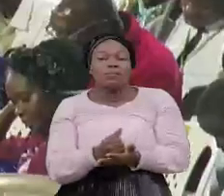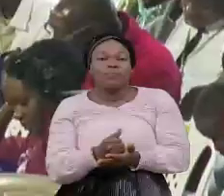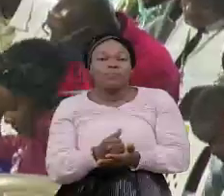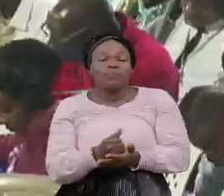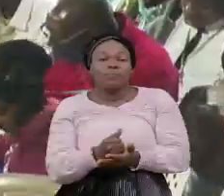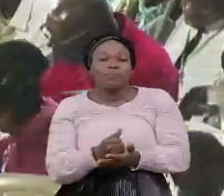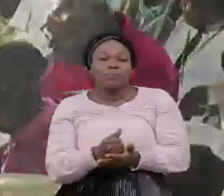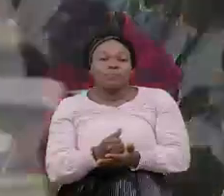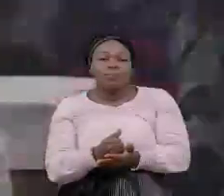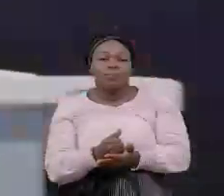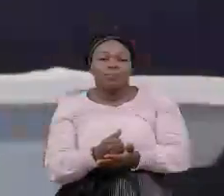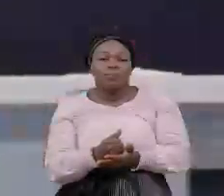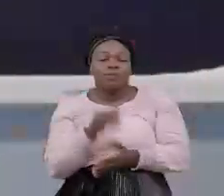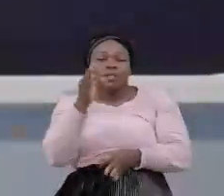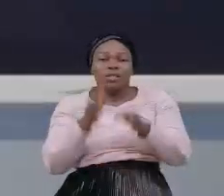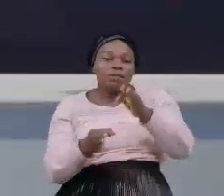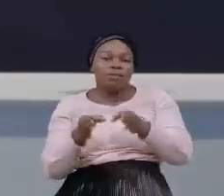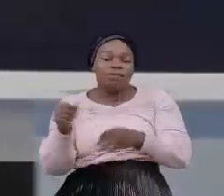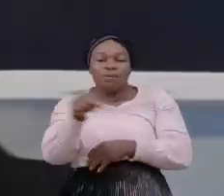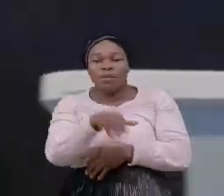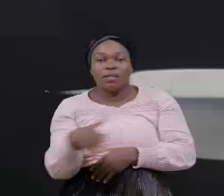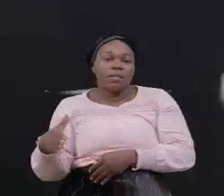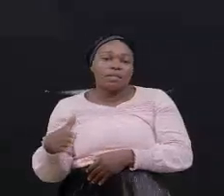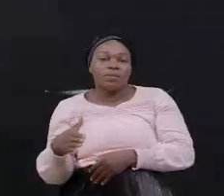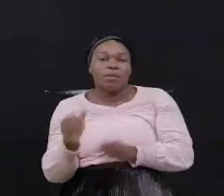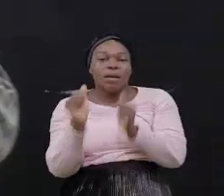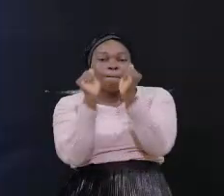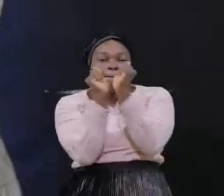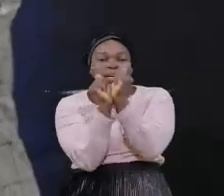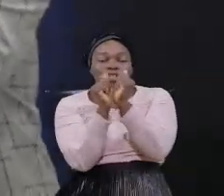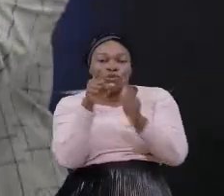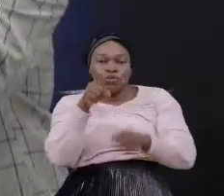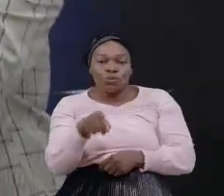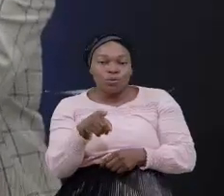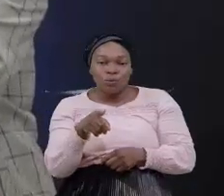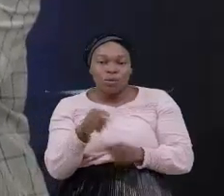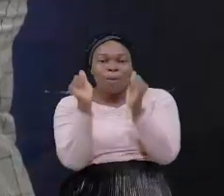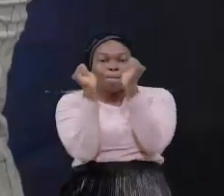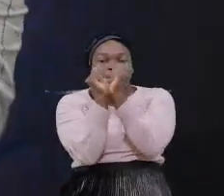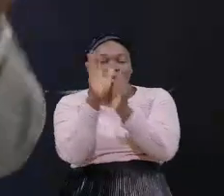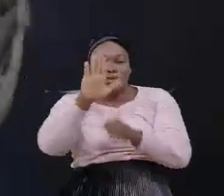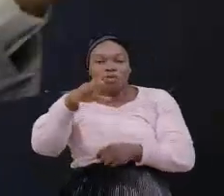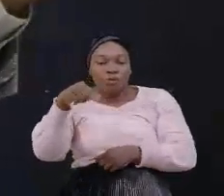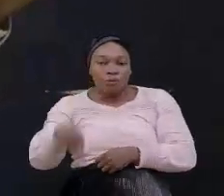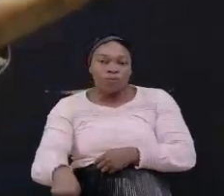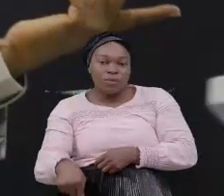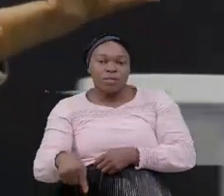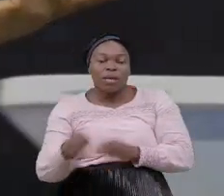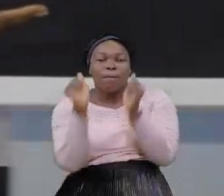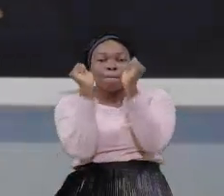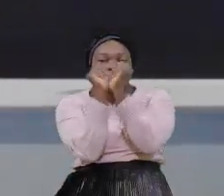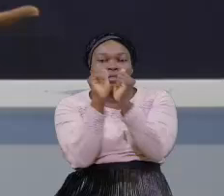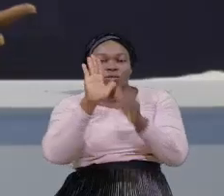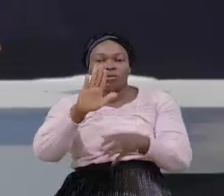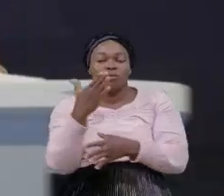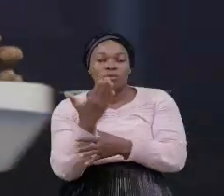If anything binds you, anything ties your leg, anything ties your hand, anything blindfolds